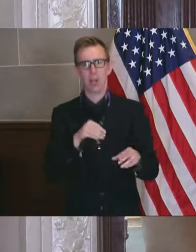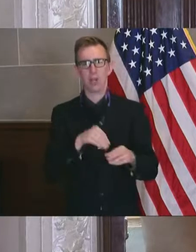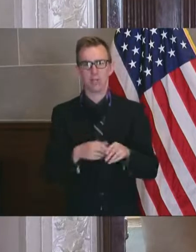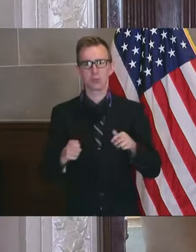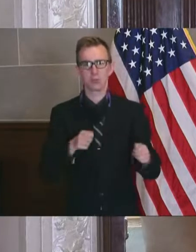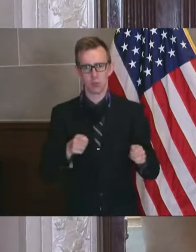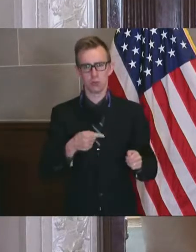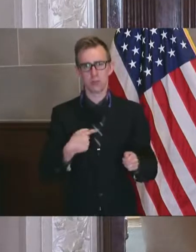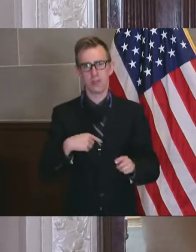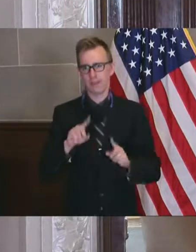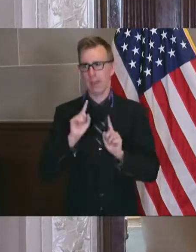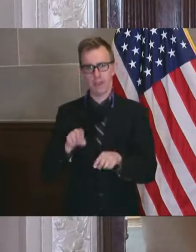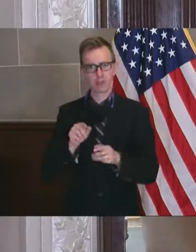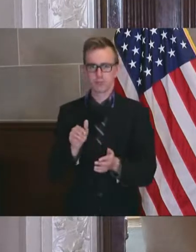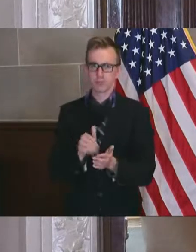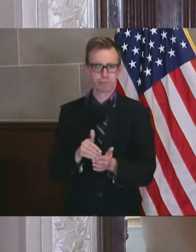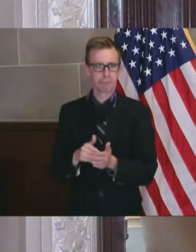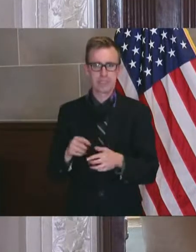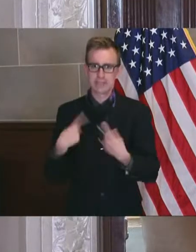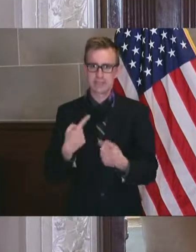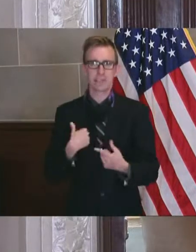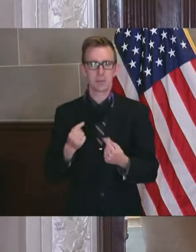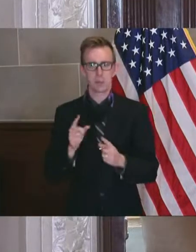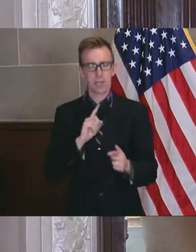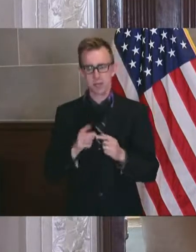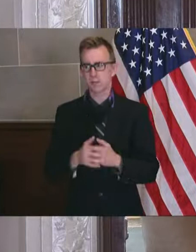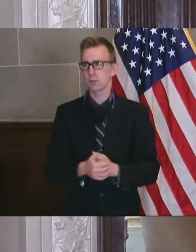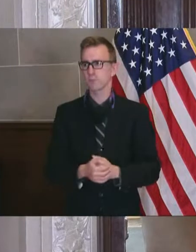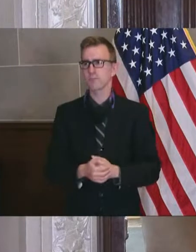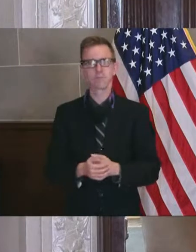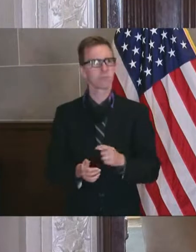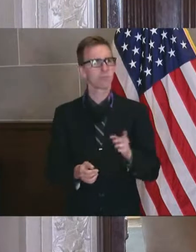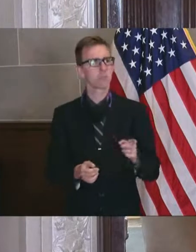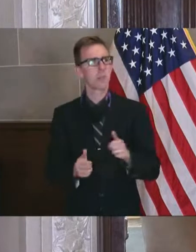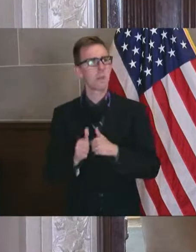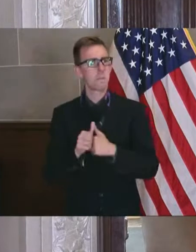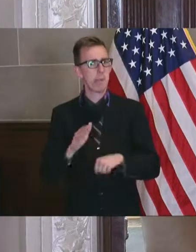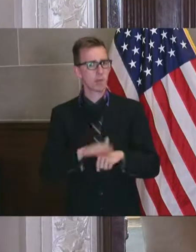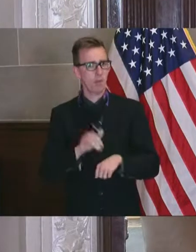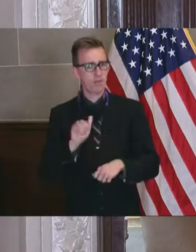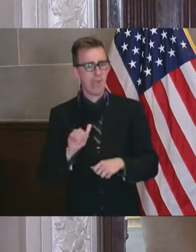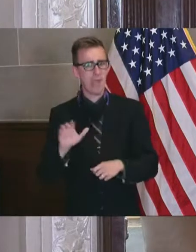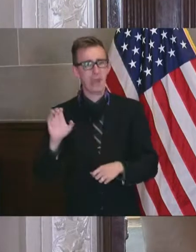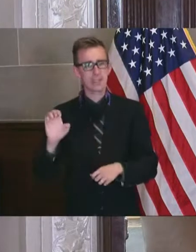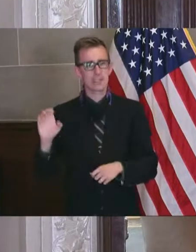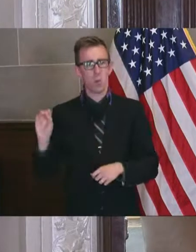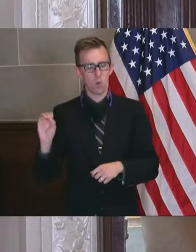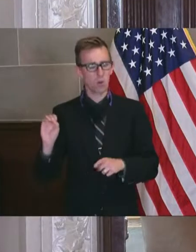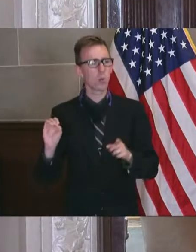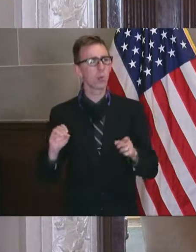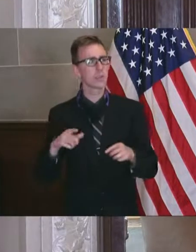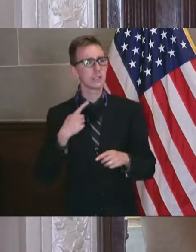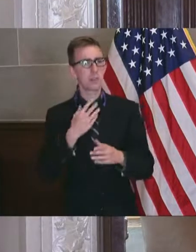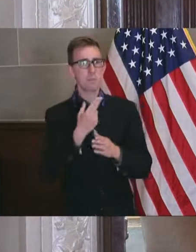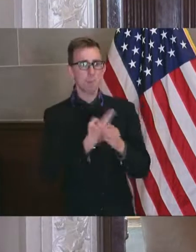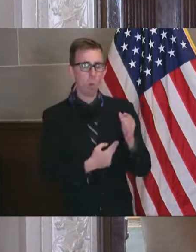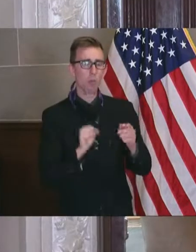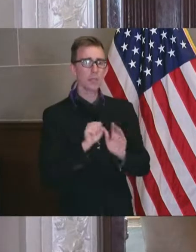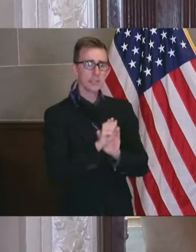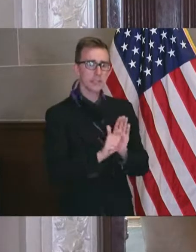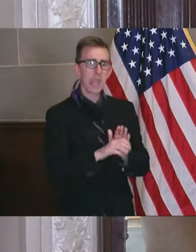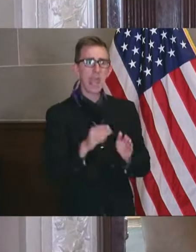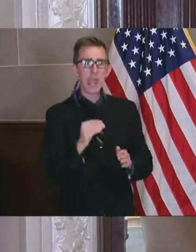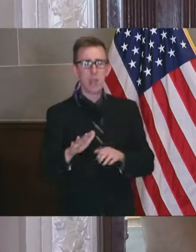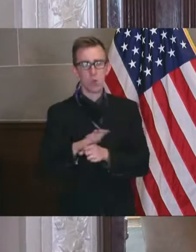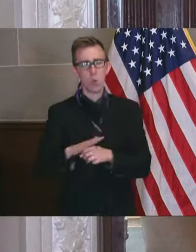of that. And I've answered that question I don't know how many times since I've been doing interviews. Based on that executive order, it says both the state and local health departments